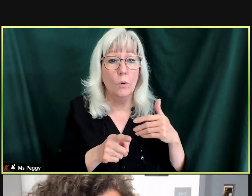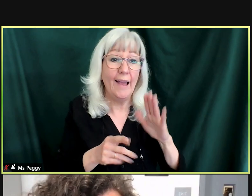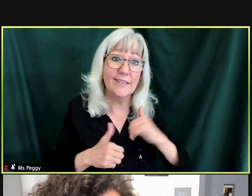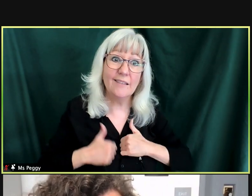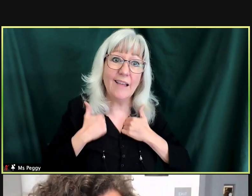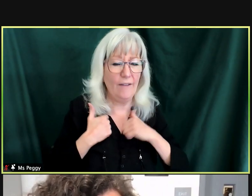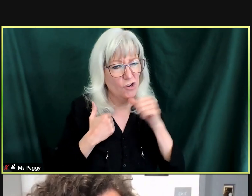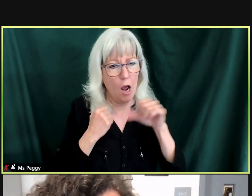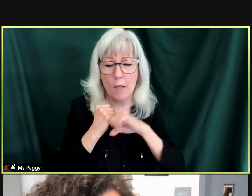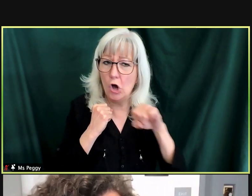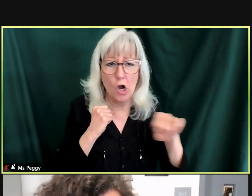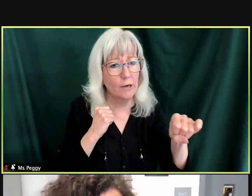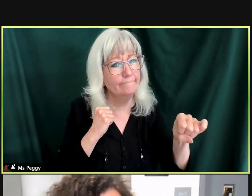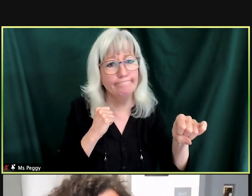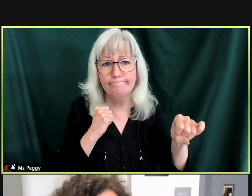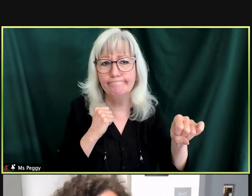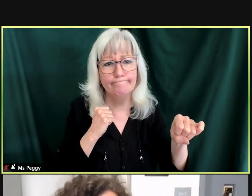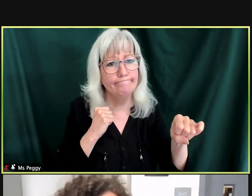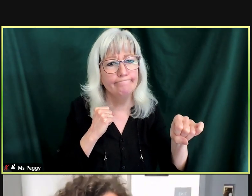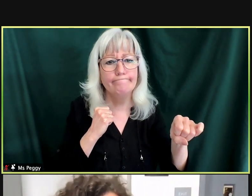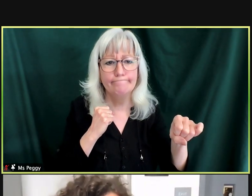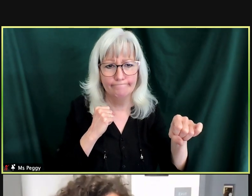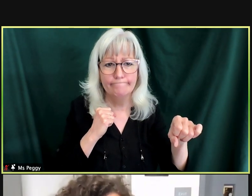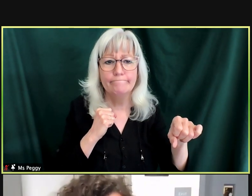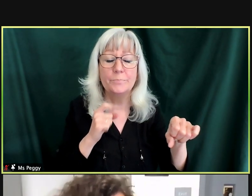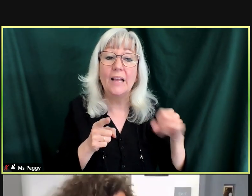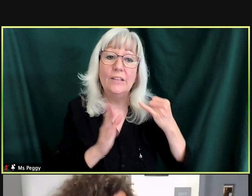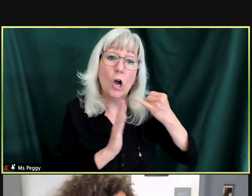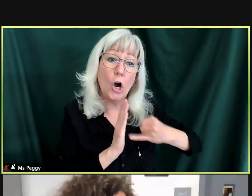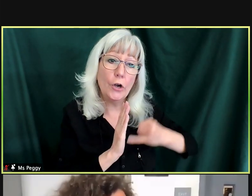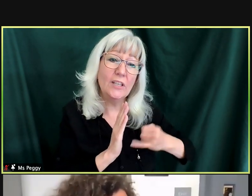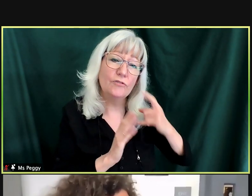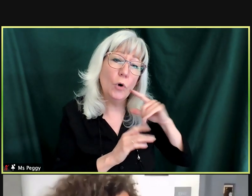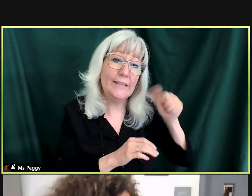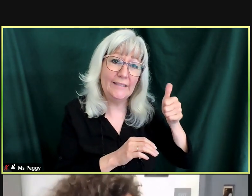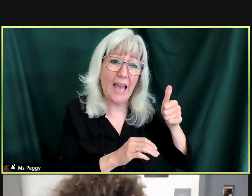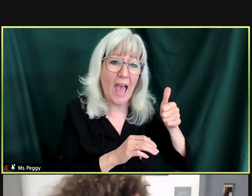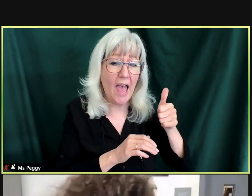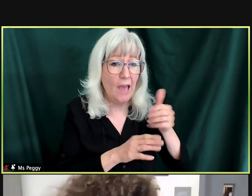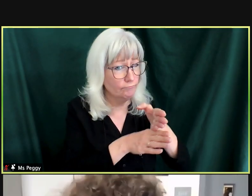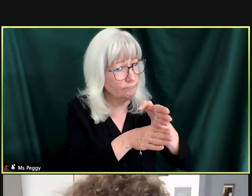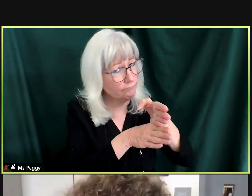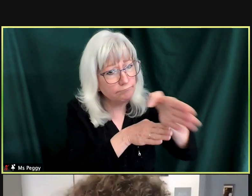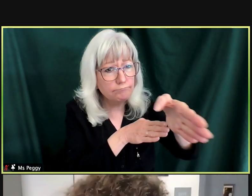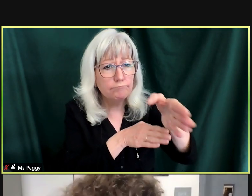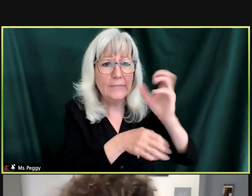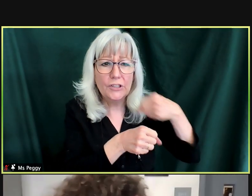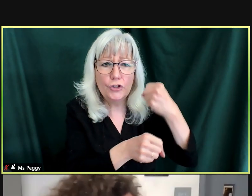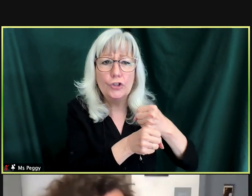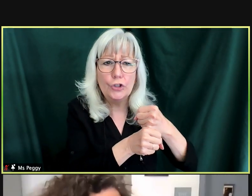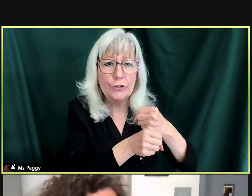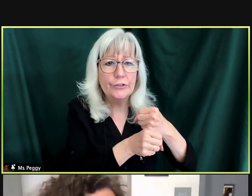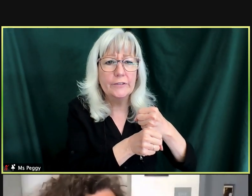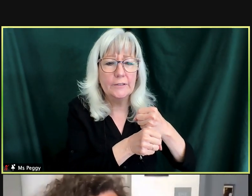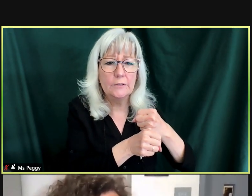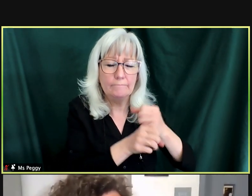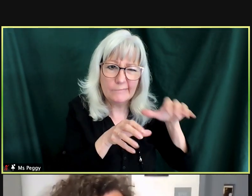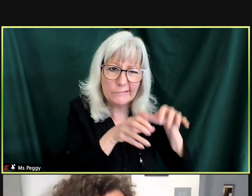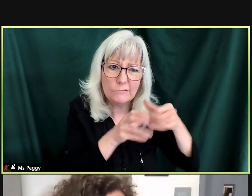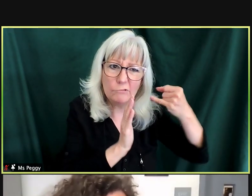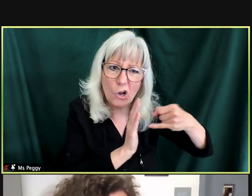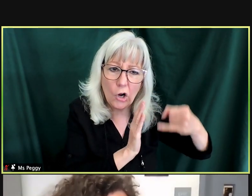life, and he was an artist for like 10 solid years. And when you look at his